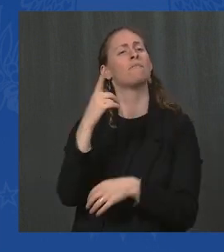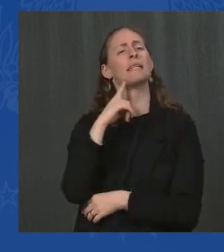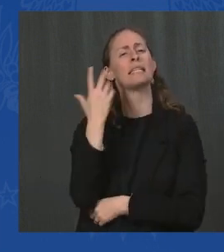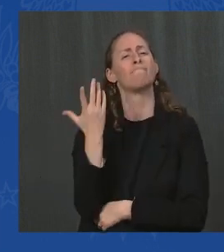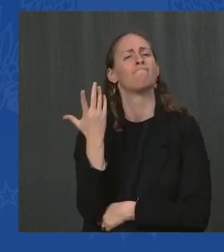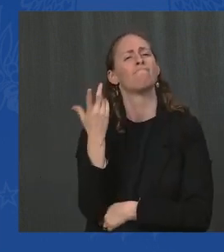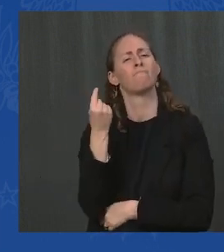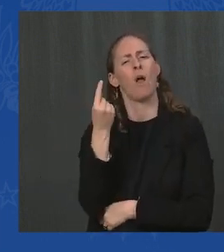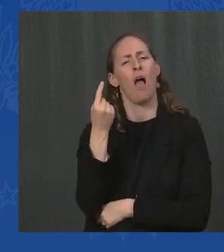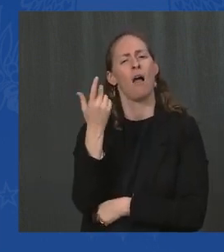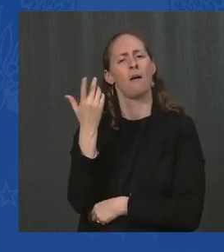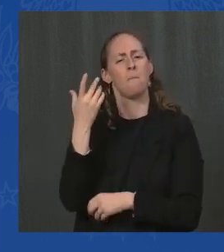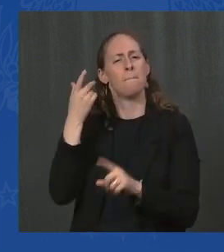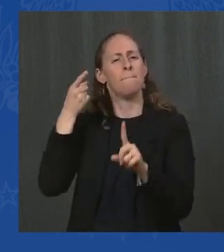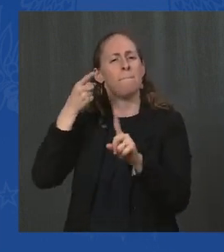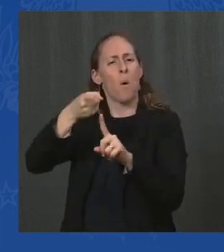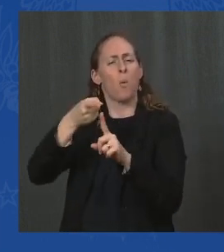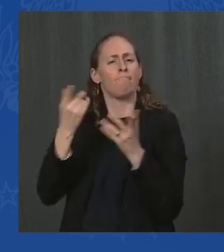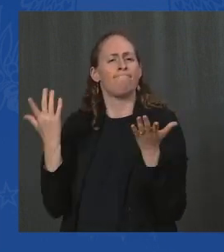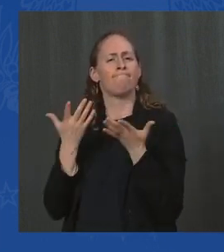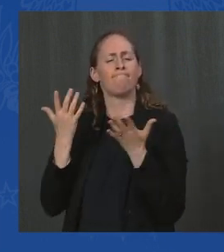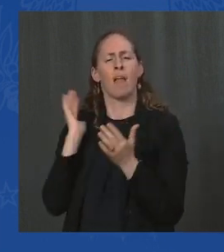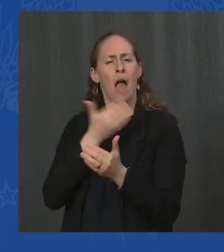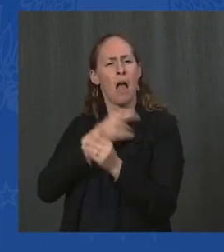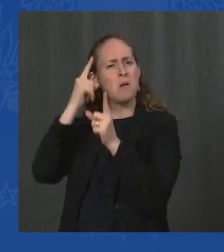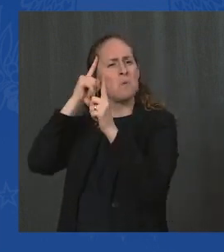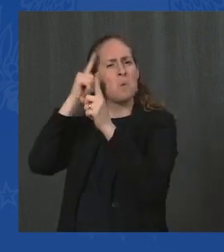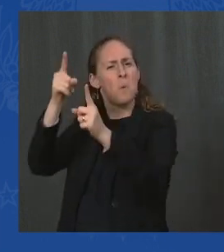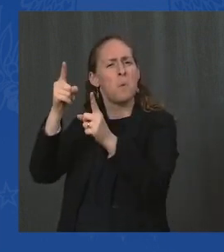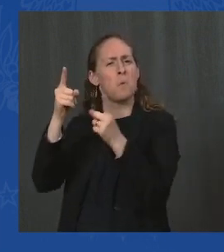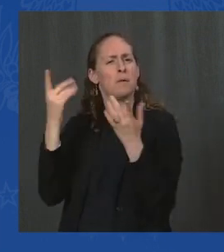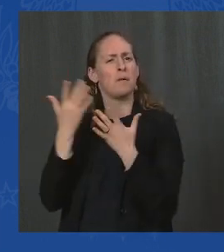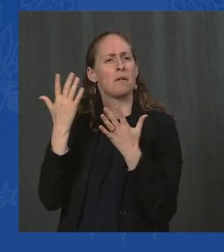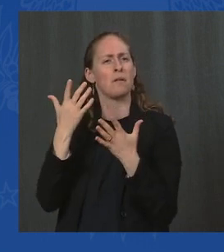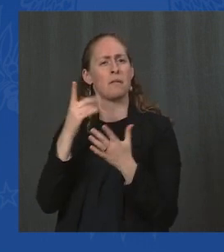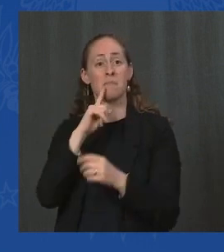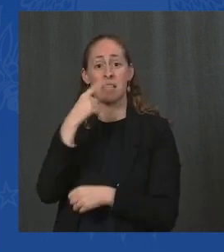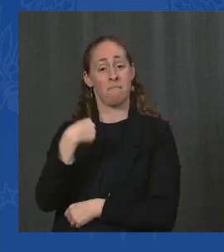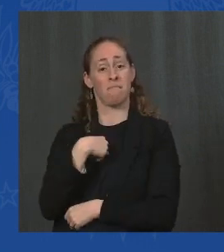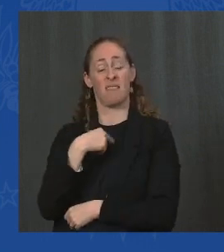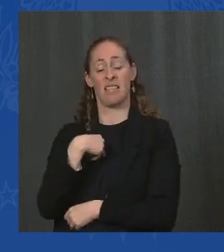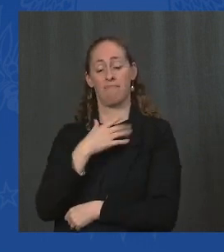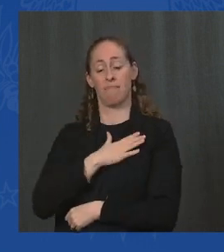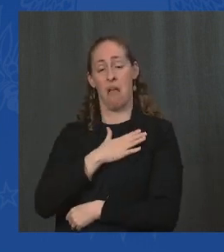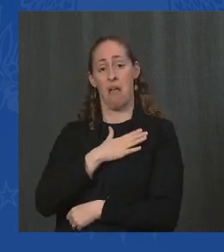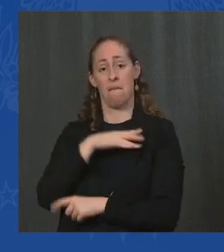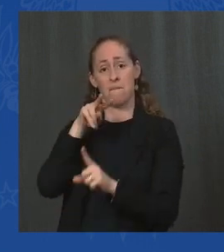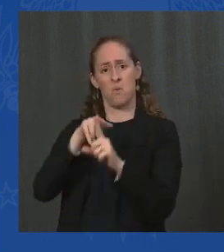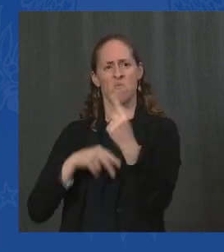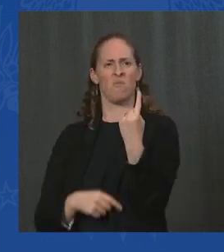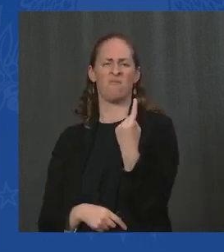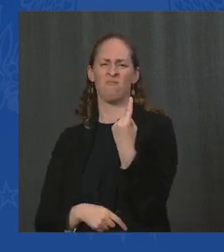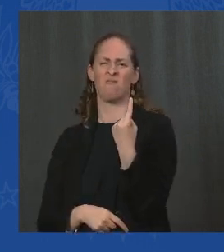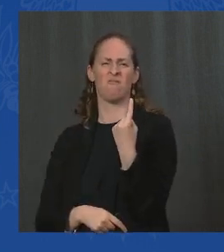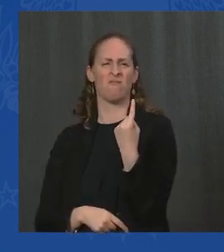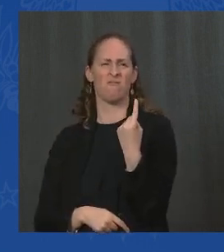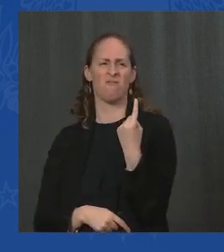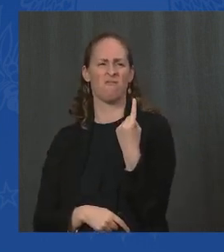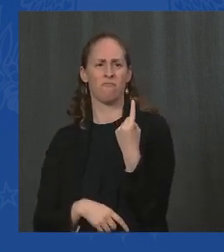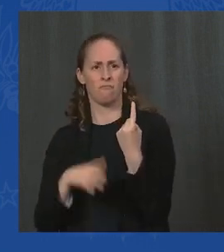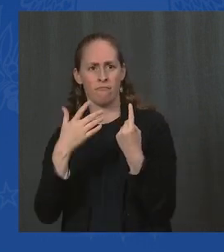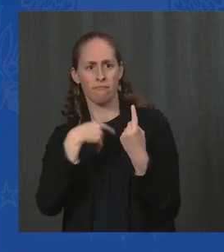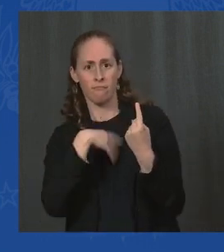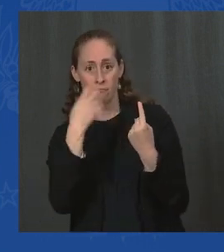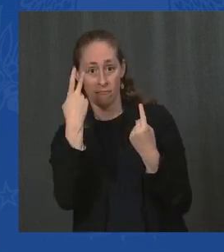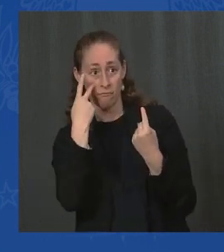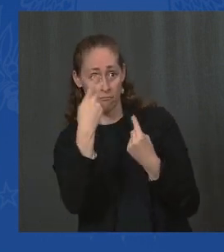In my view, we only have one: to make sure Afghanistan can never be used again to launch an attack